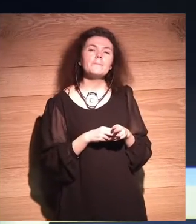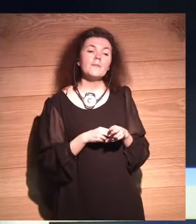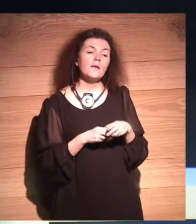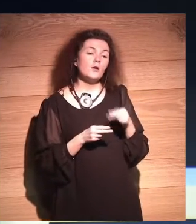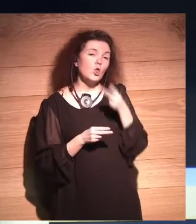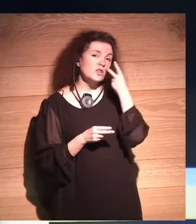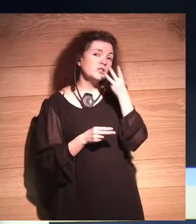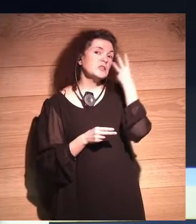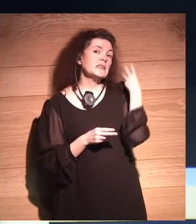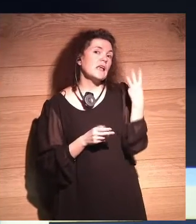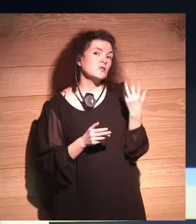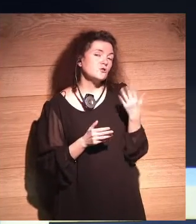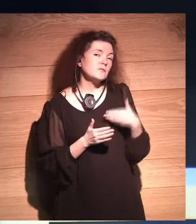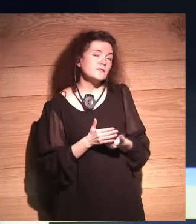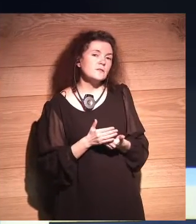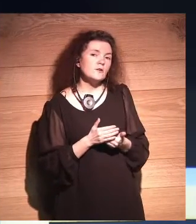going to give